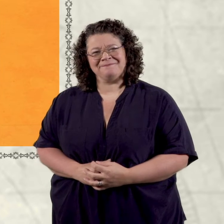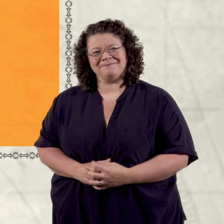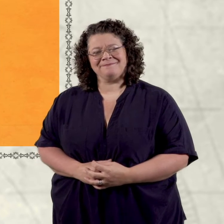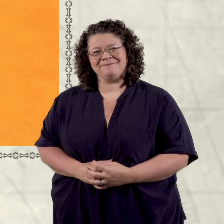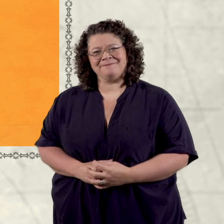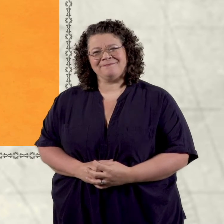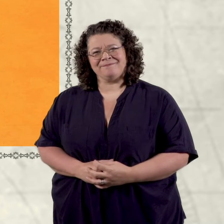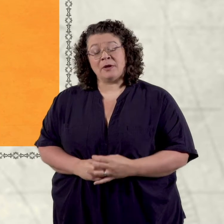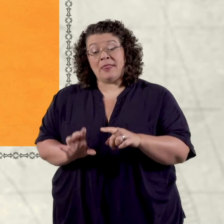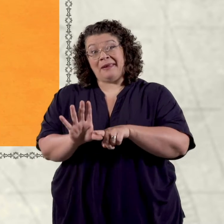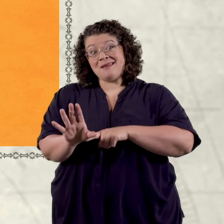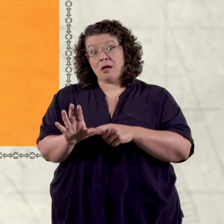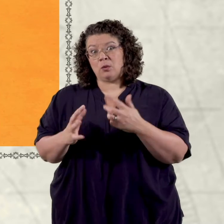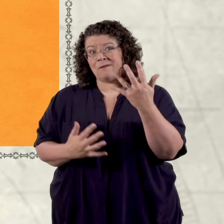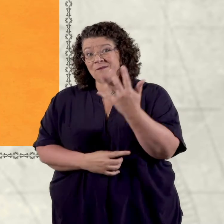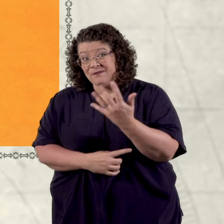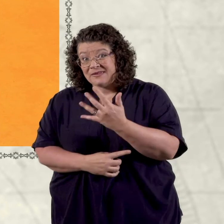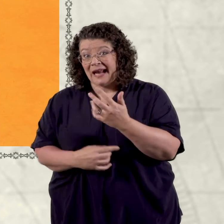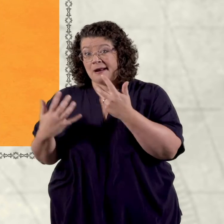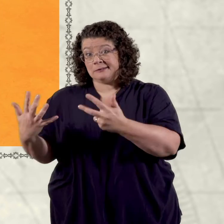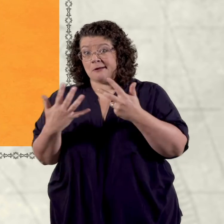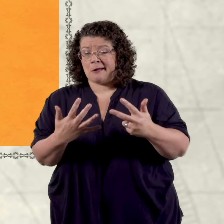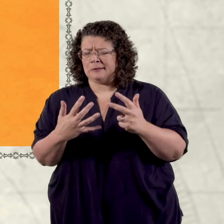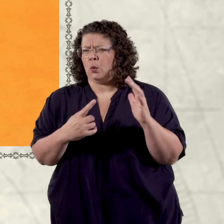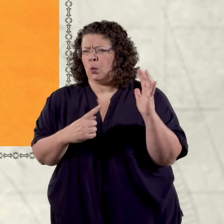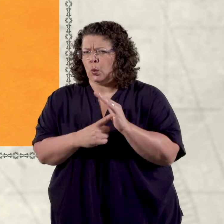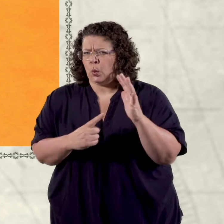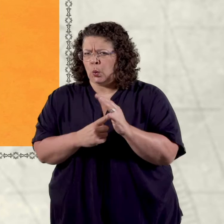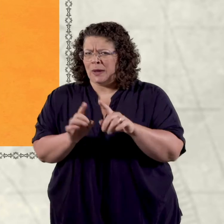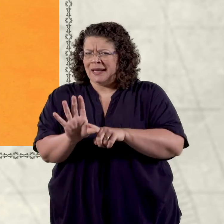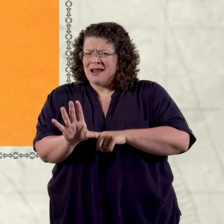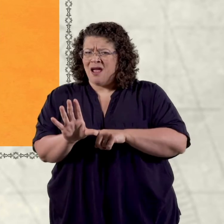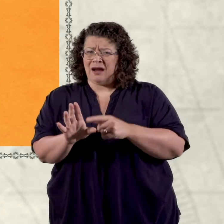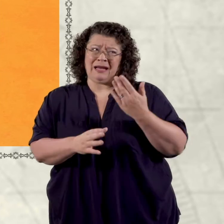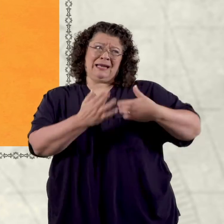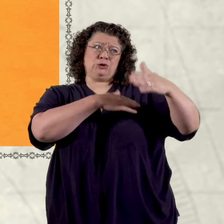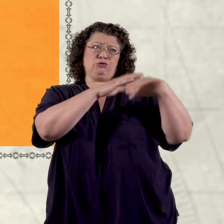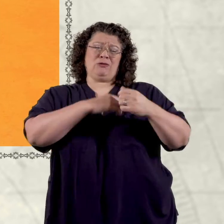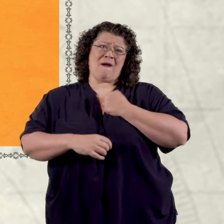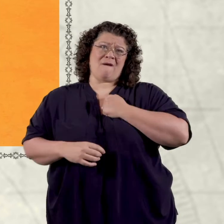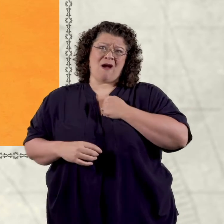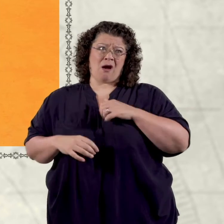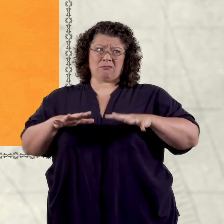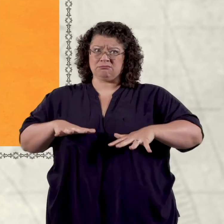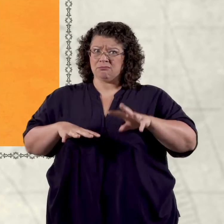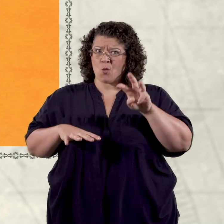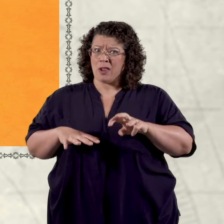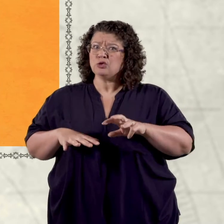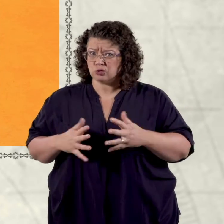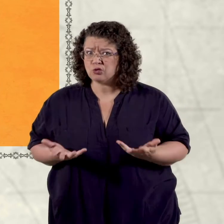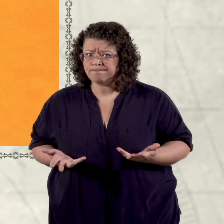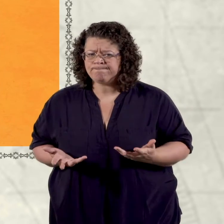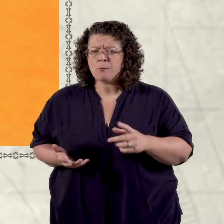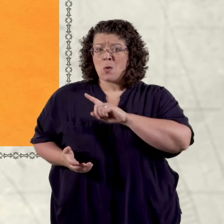The year was 1588. A very important year in the history of our